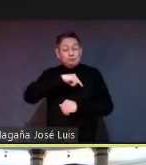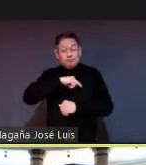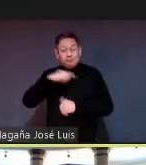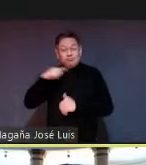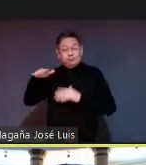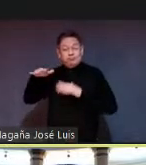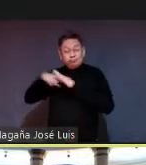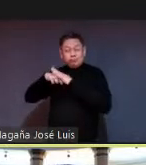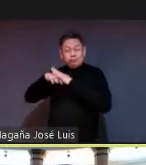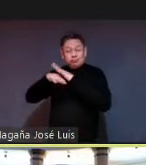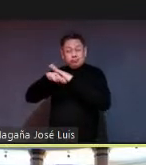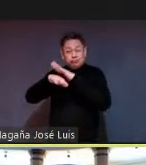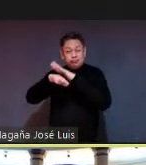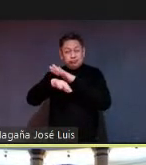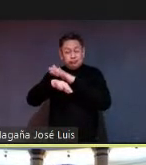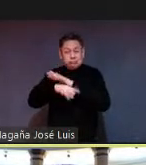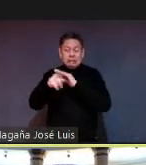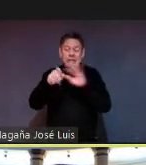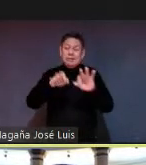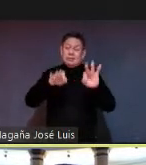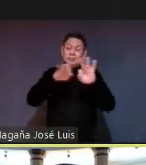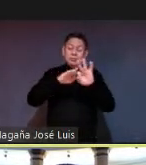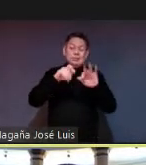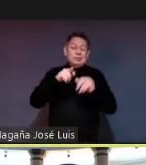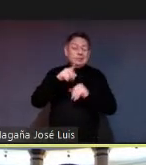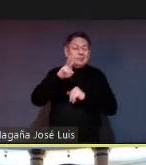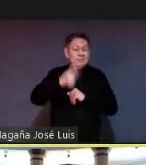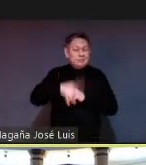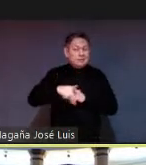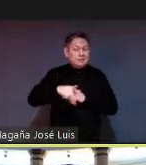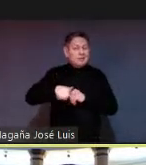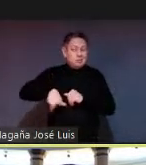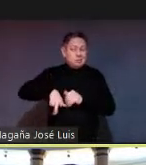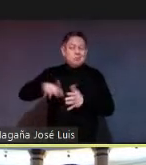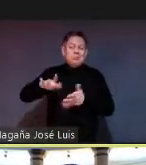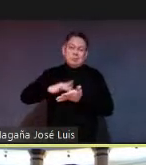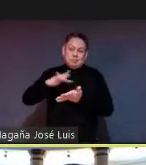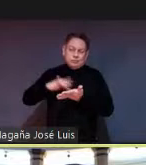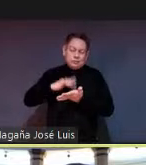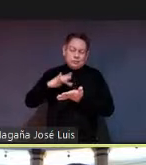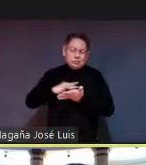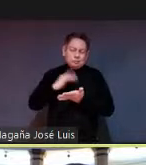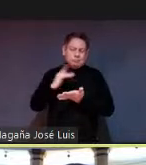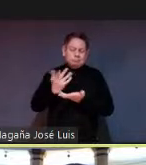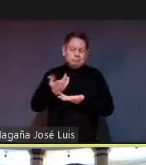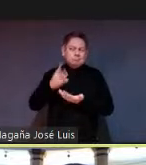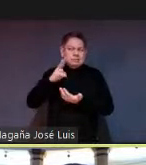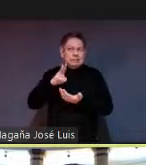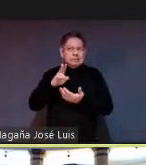in order to achieve this, we require the political support of the managers.